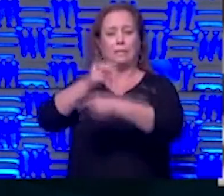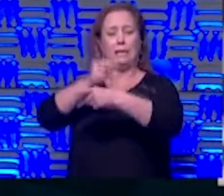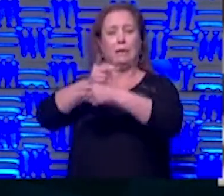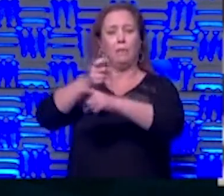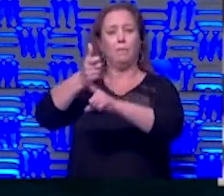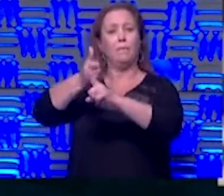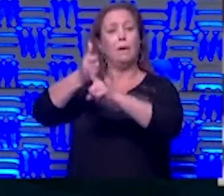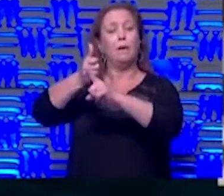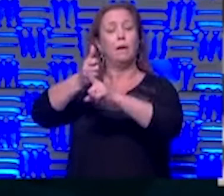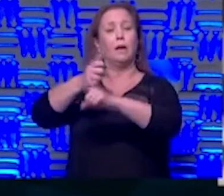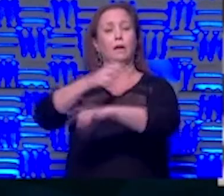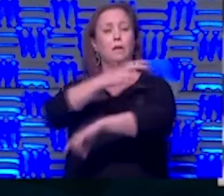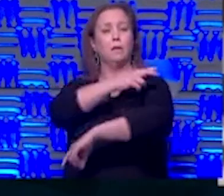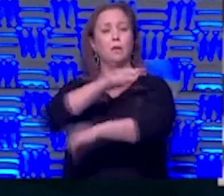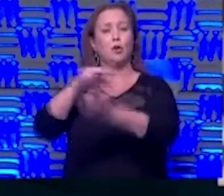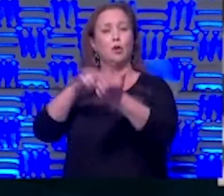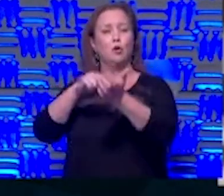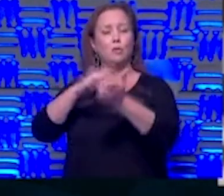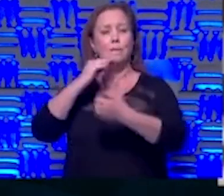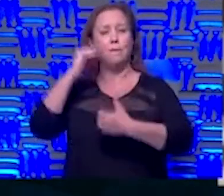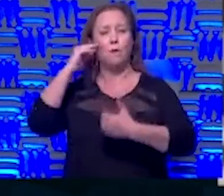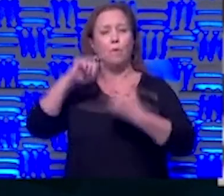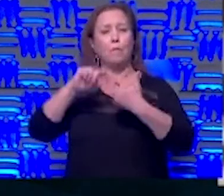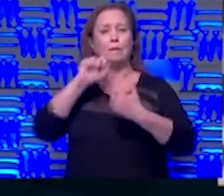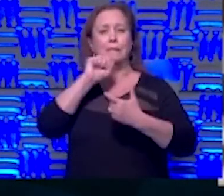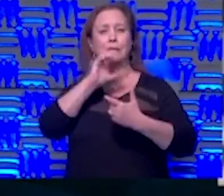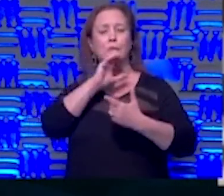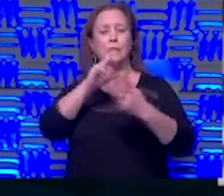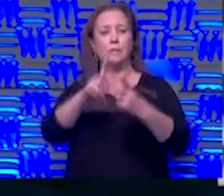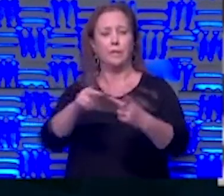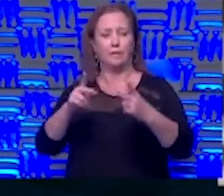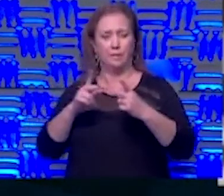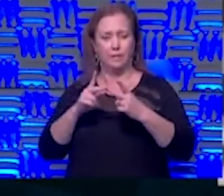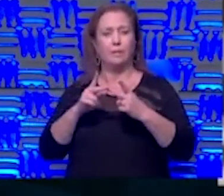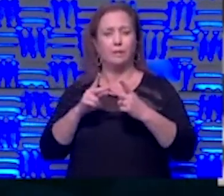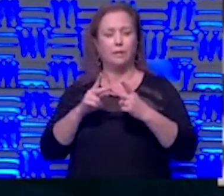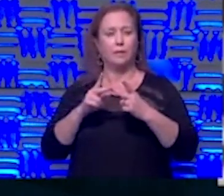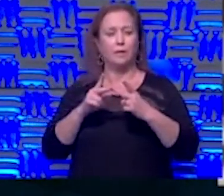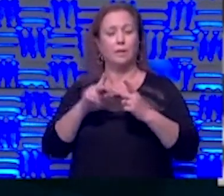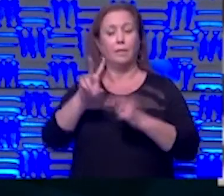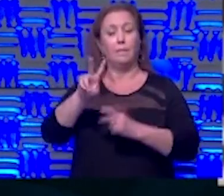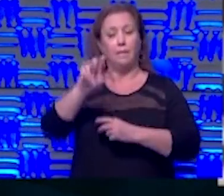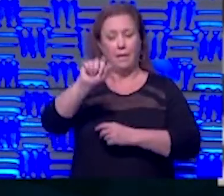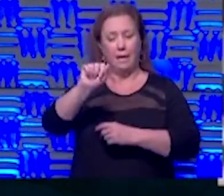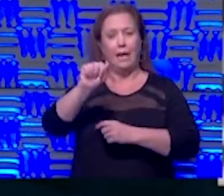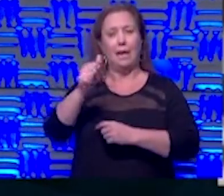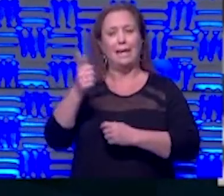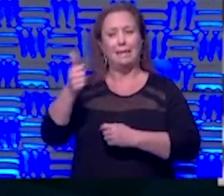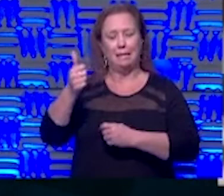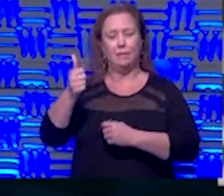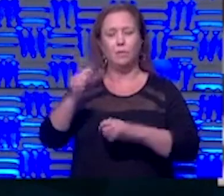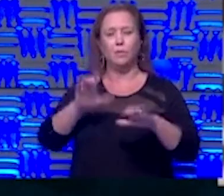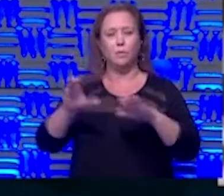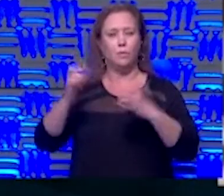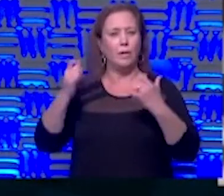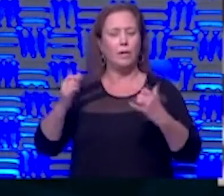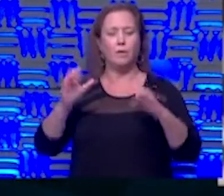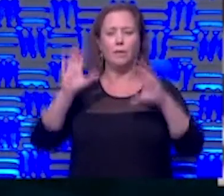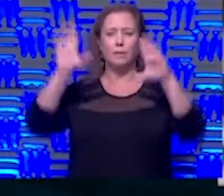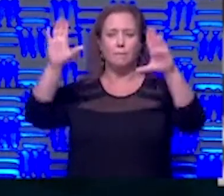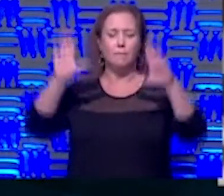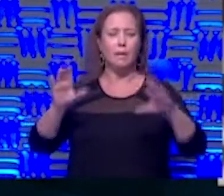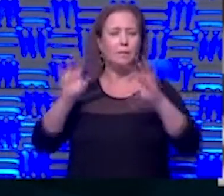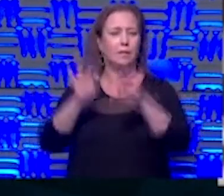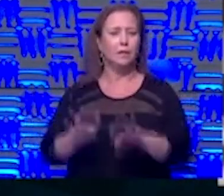who are in nursing homes and assisted living and the senior care component of healthcare, that the VA is doing. That's an amazing but a very